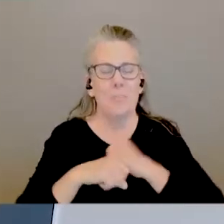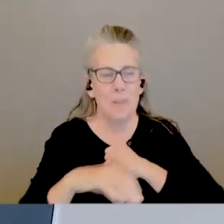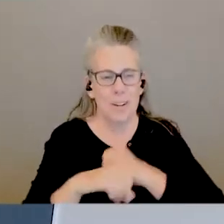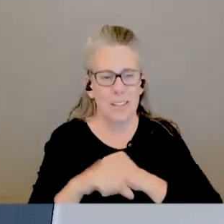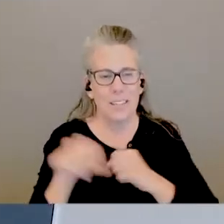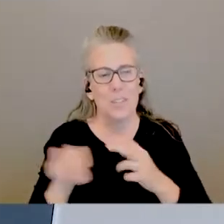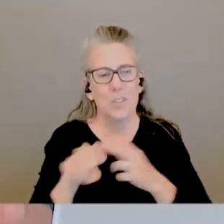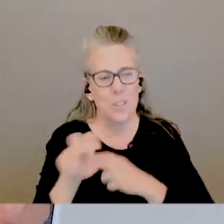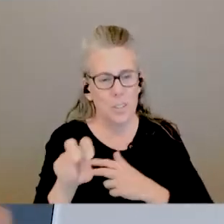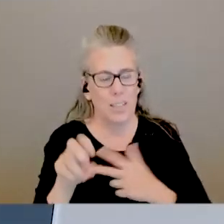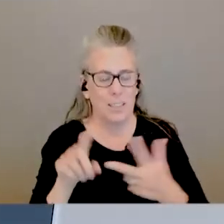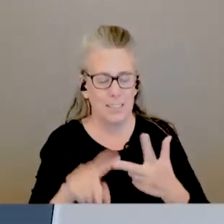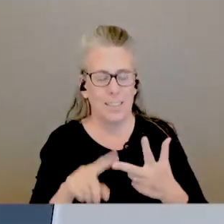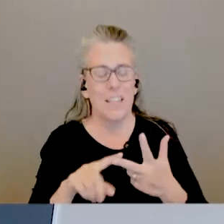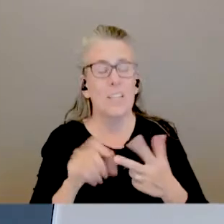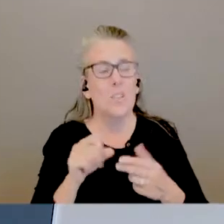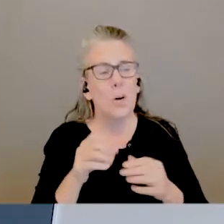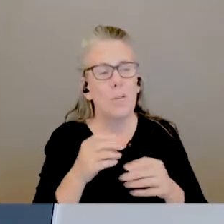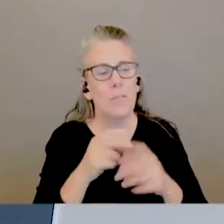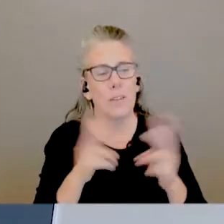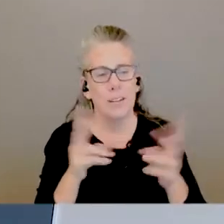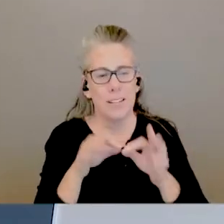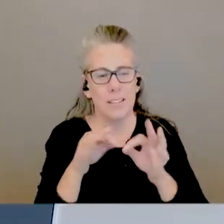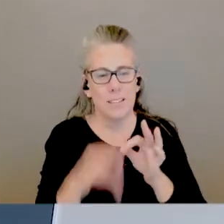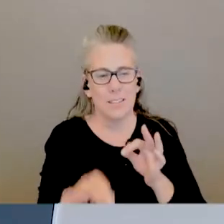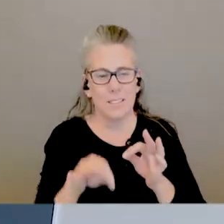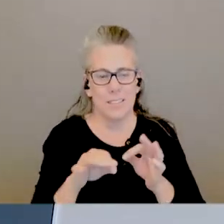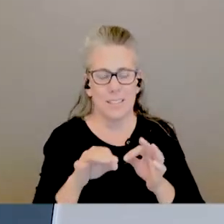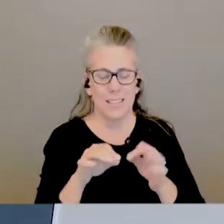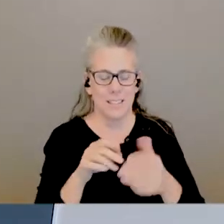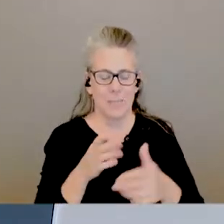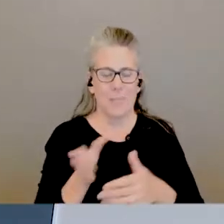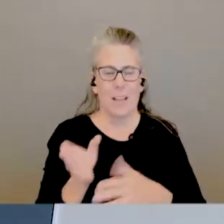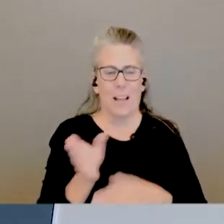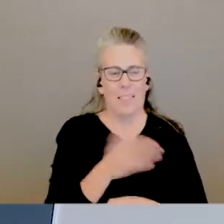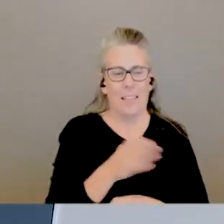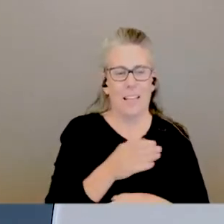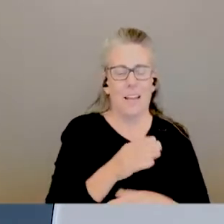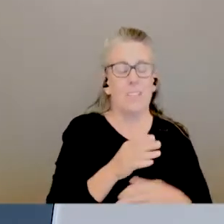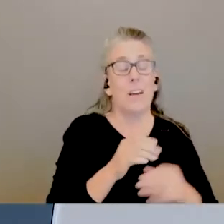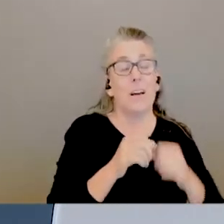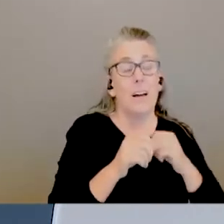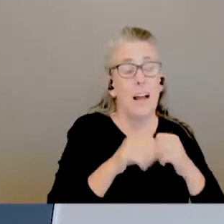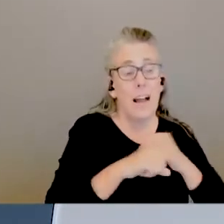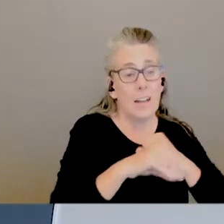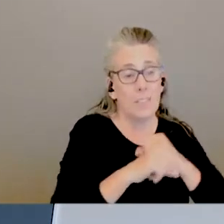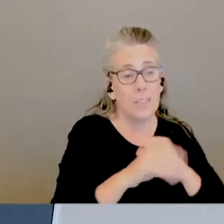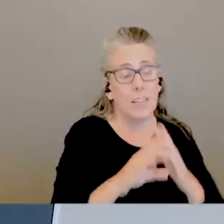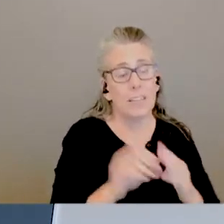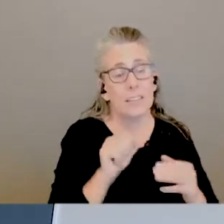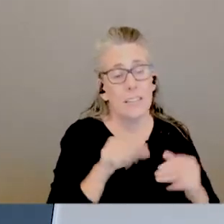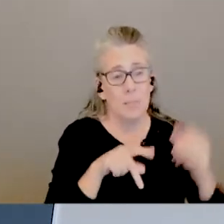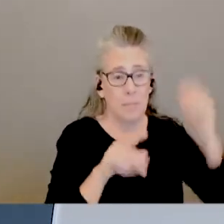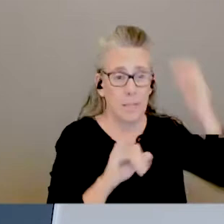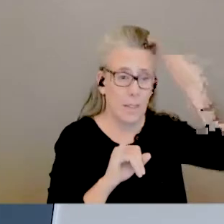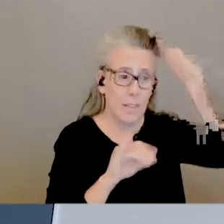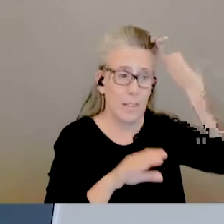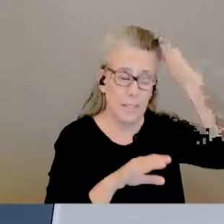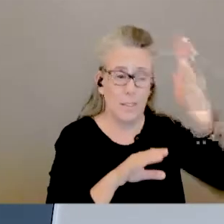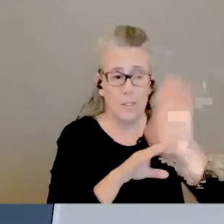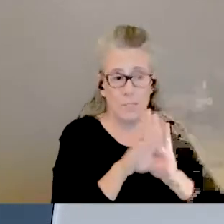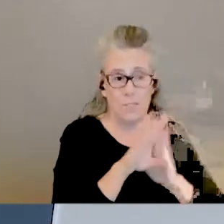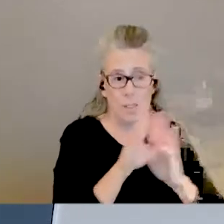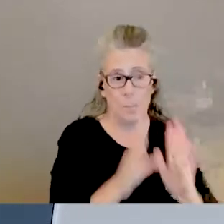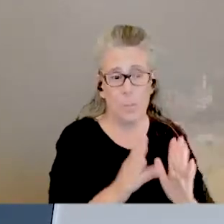simplified version of Amazon Ads pipeline is like on the left, advertisers or public API developers are creating campaigns using our